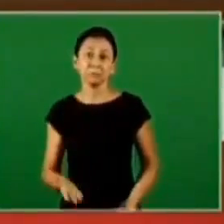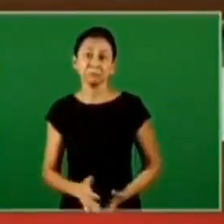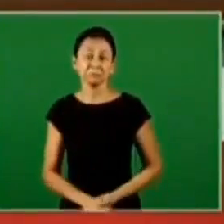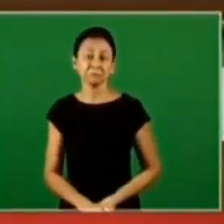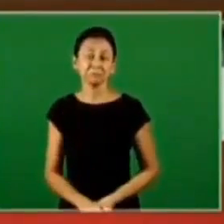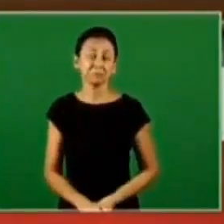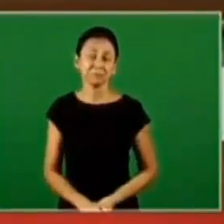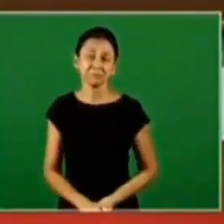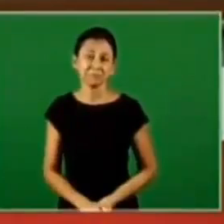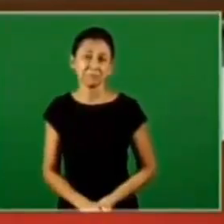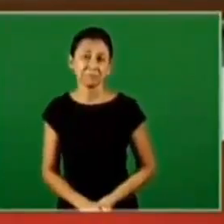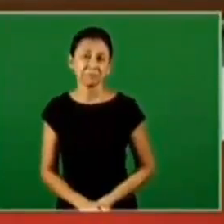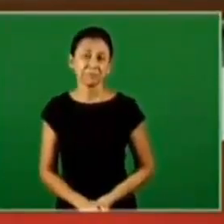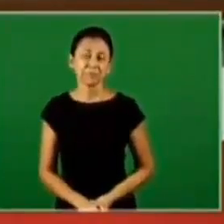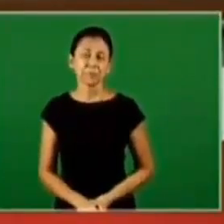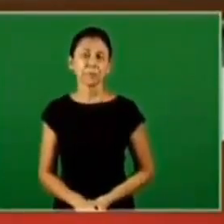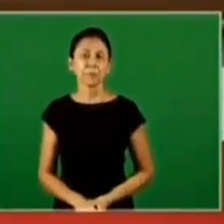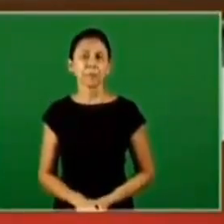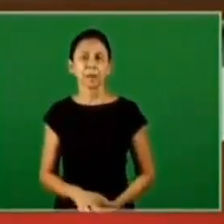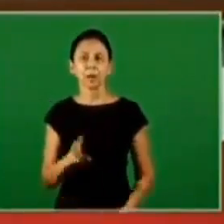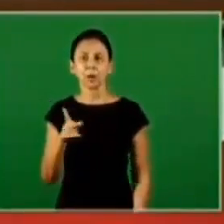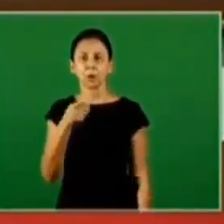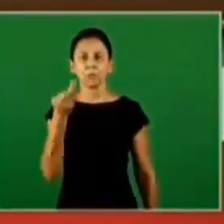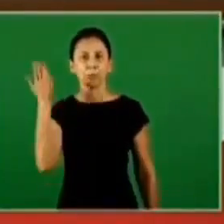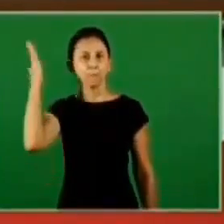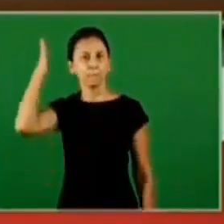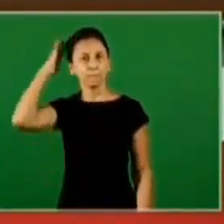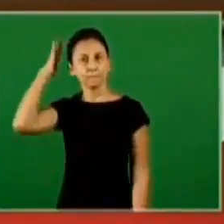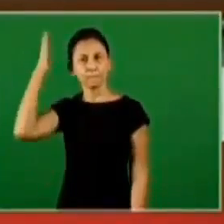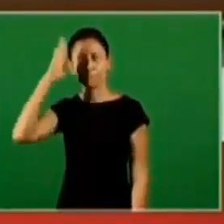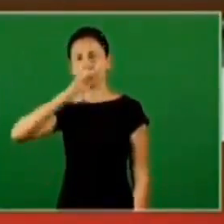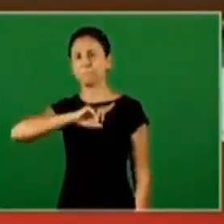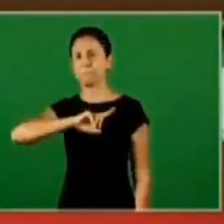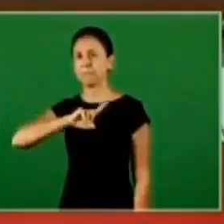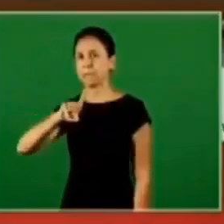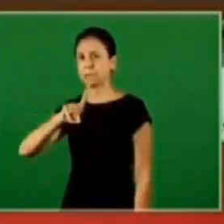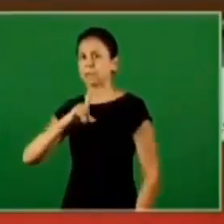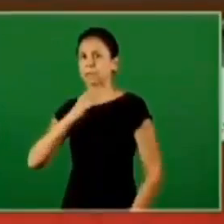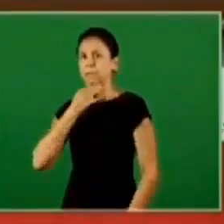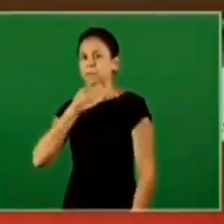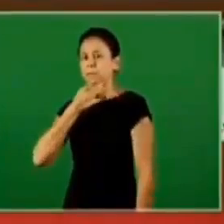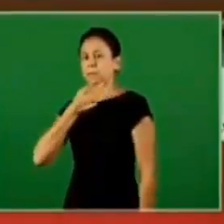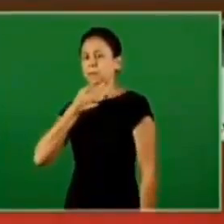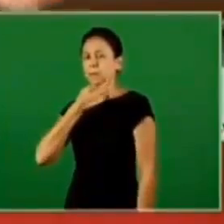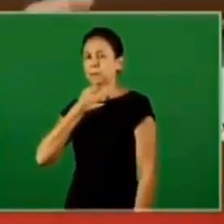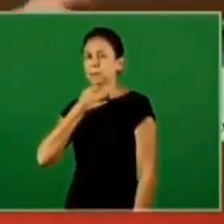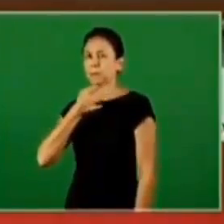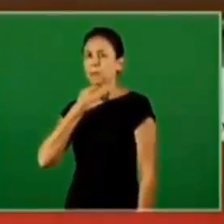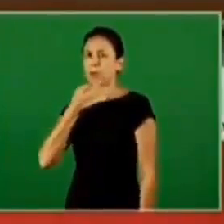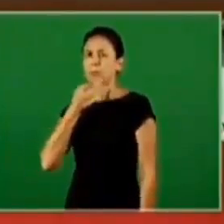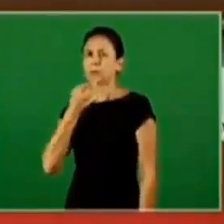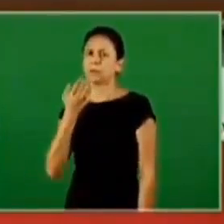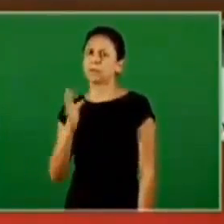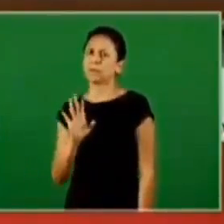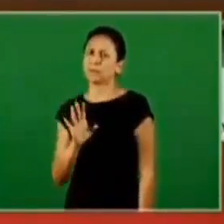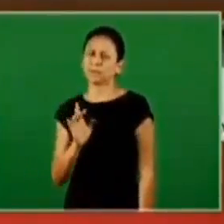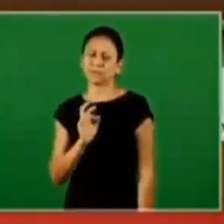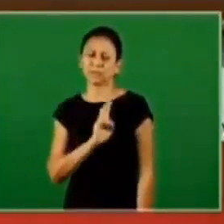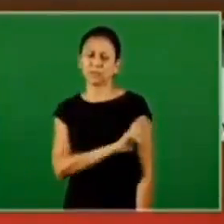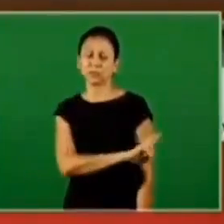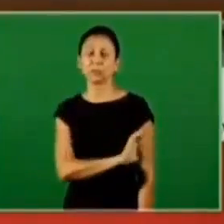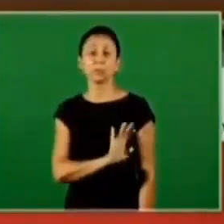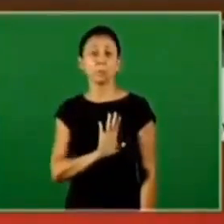the second one. My brother, I'm not speaking. It doesn't matter here. I don't want to criticize whoever is doing